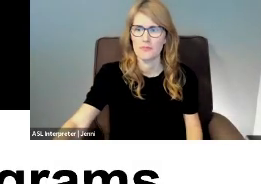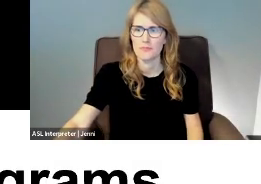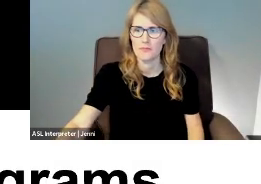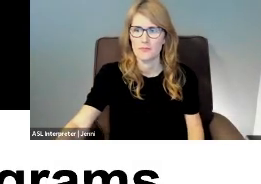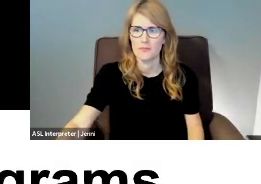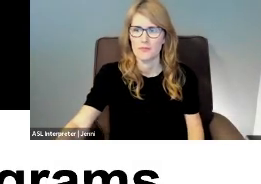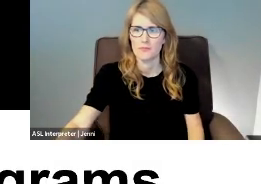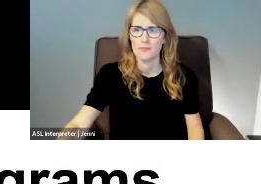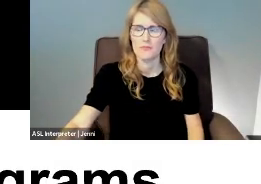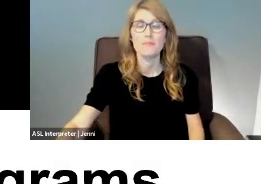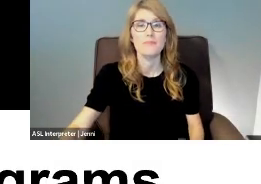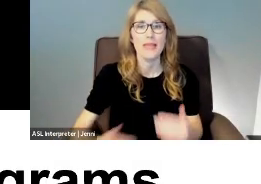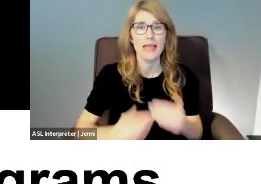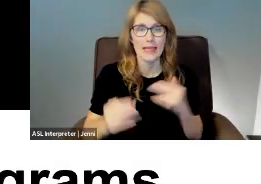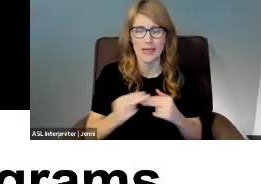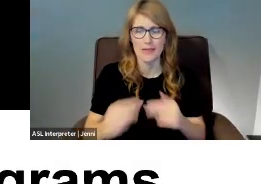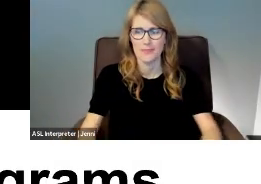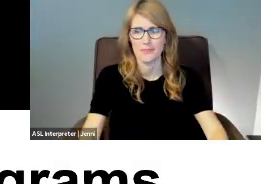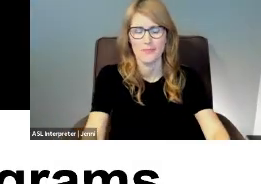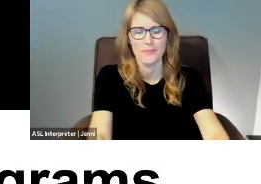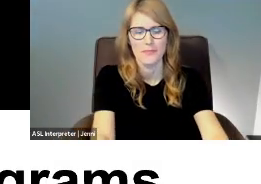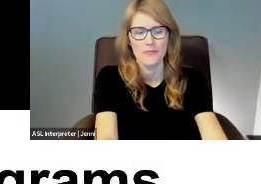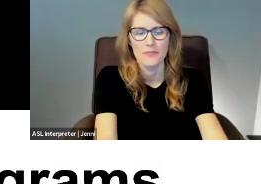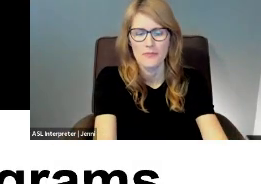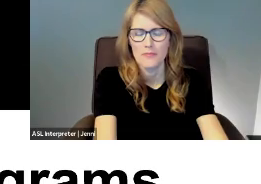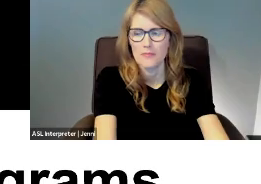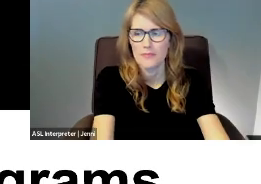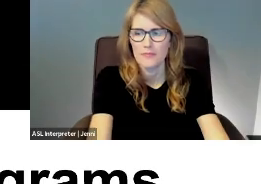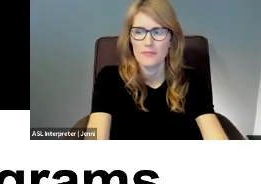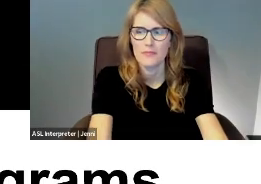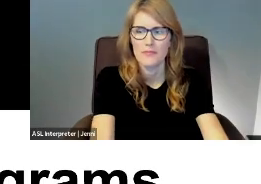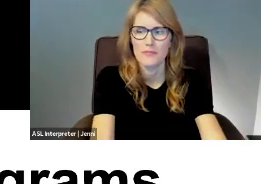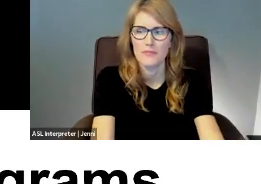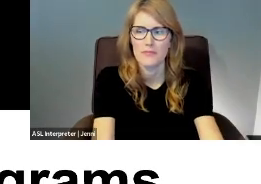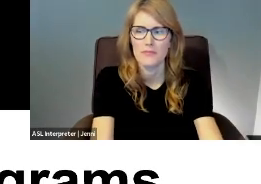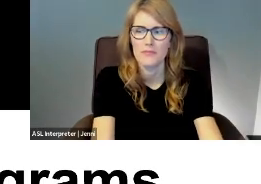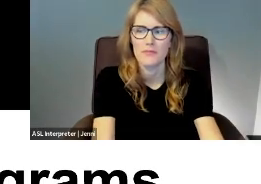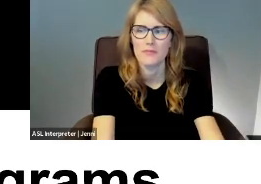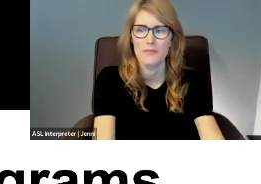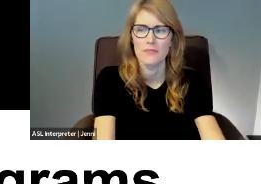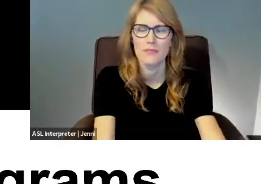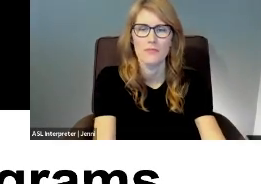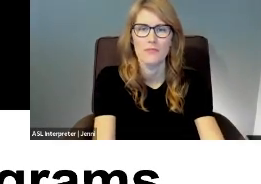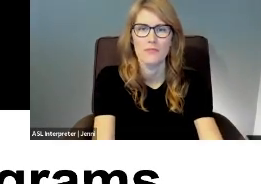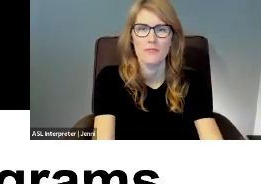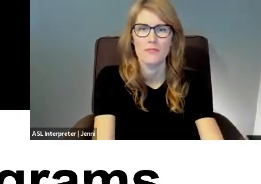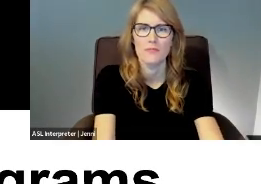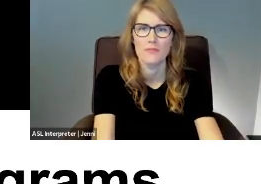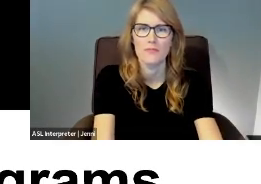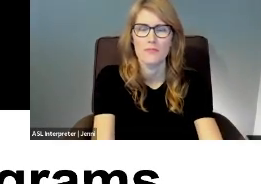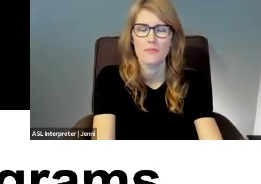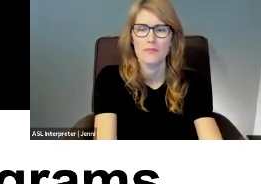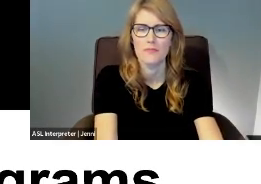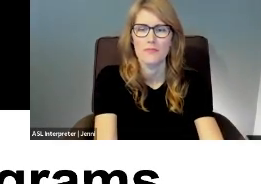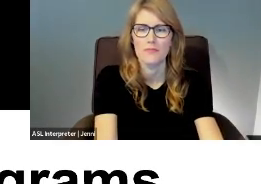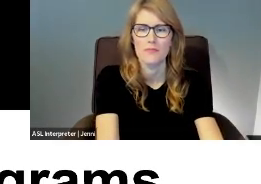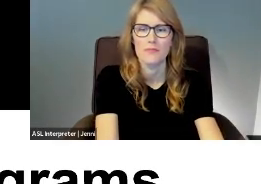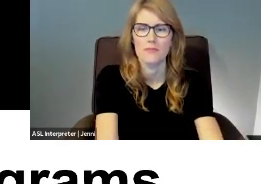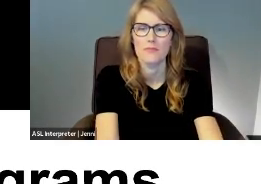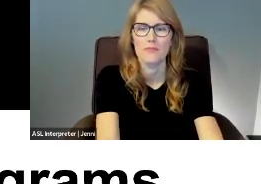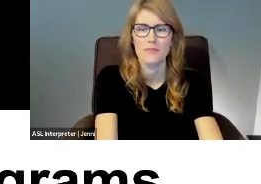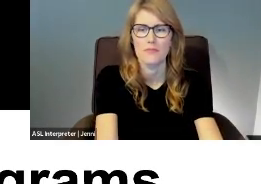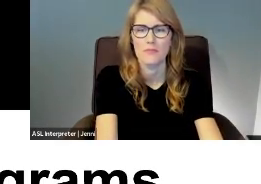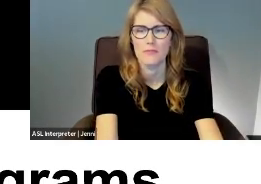Next slide, please. And there's also a few programs available.